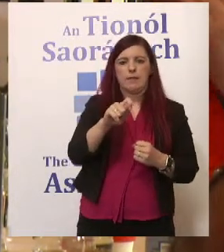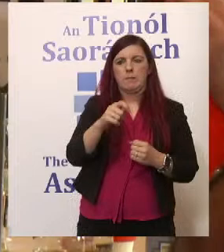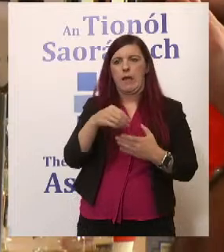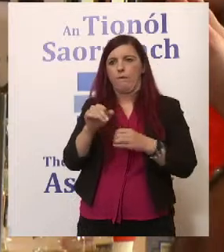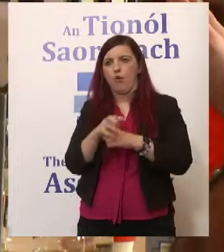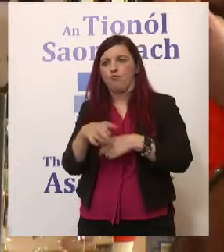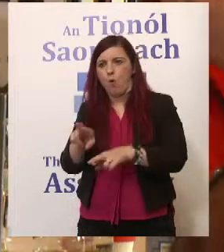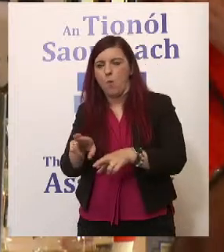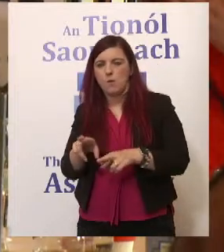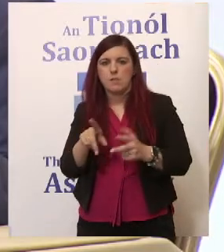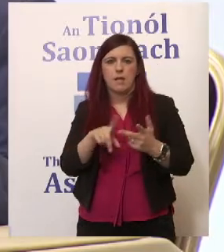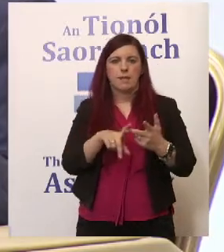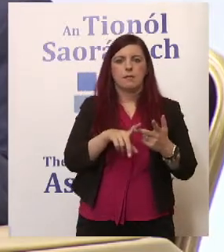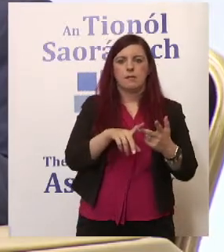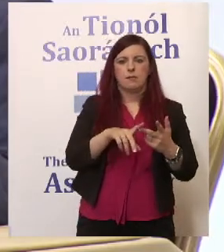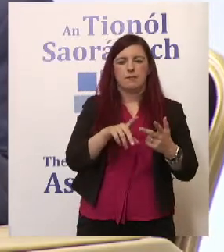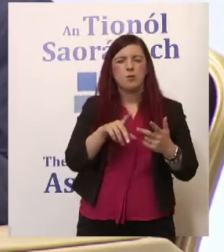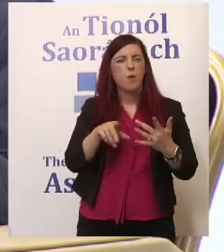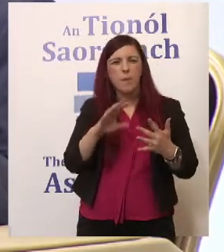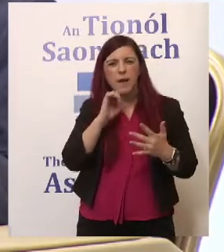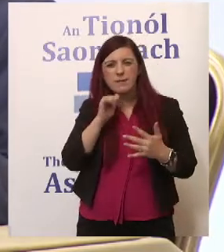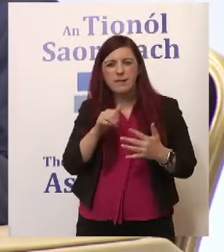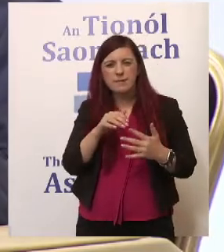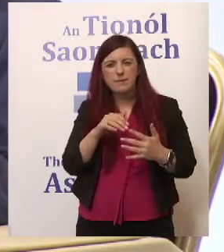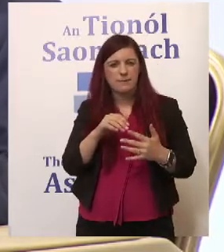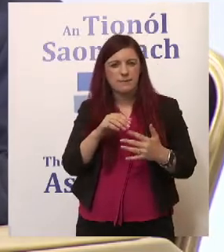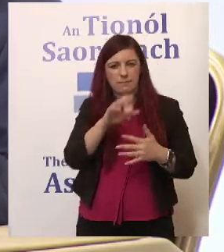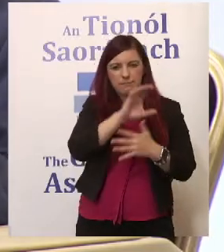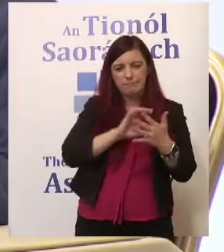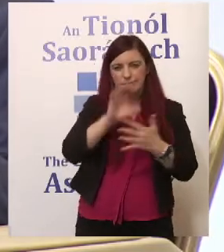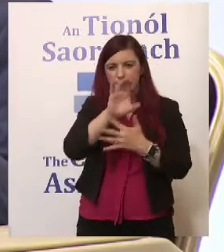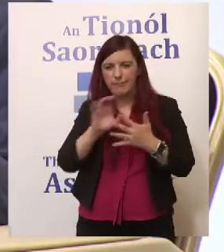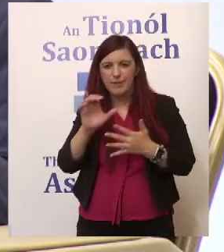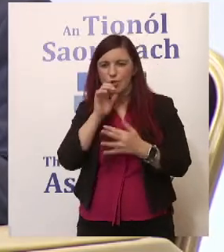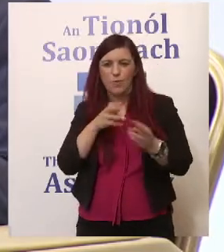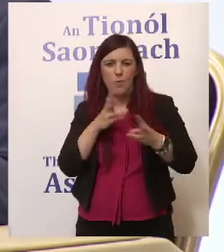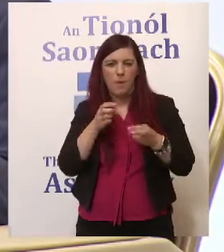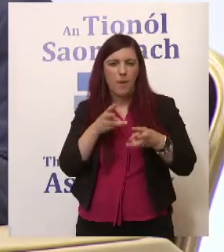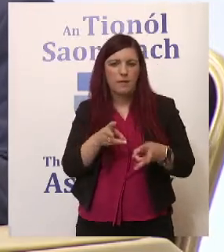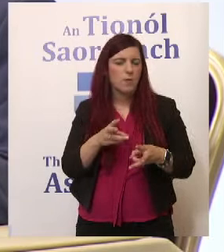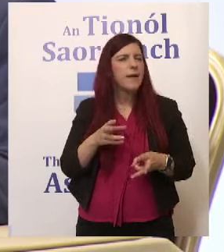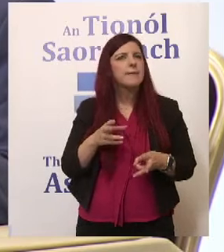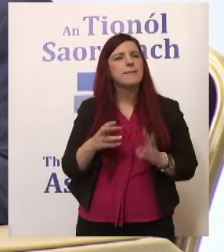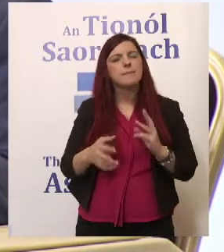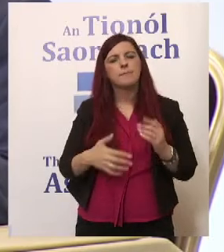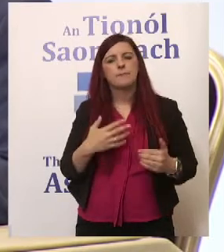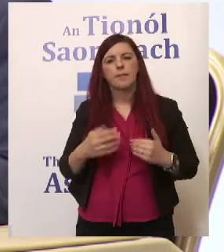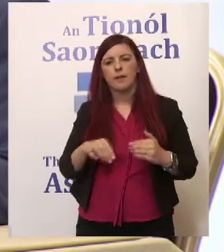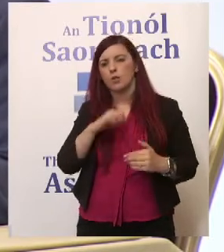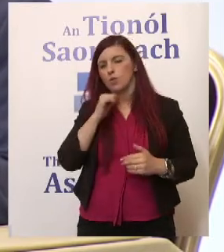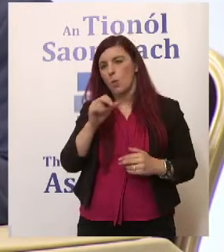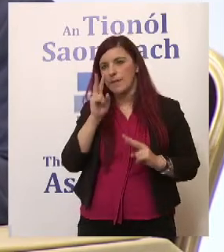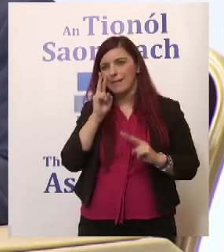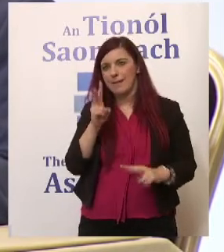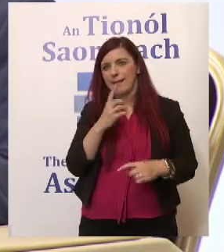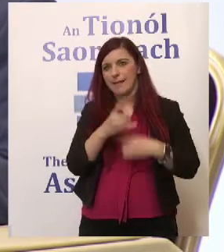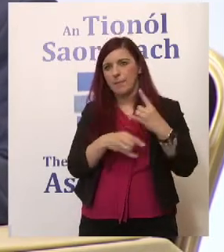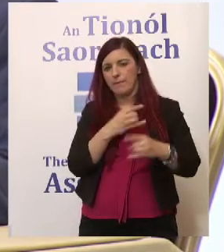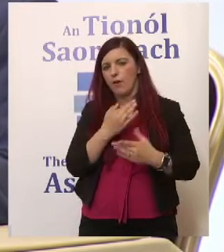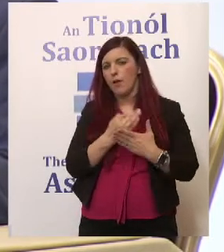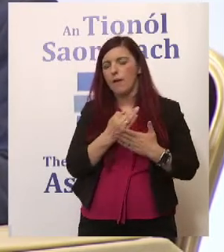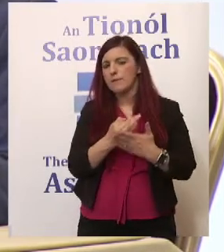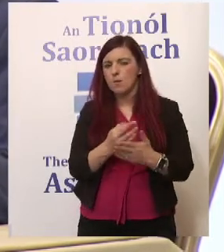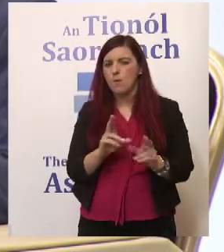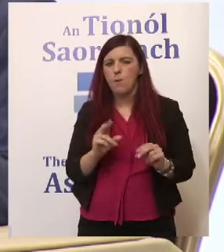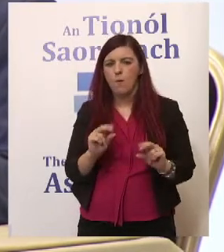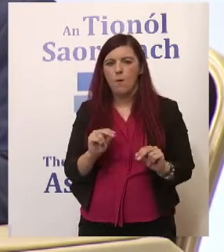whatever, because it gives them fungibility in terms of allocations or whatever. So you don't really see that very much,